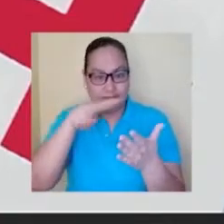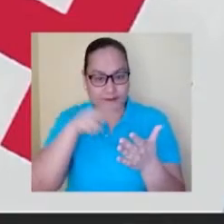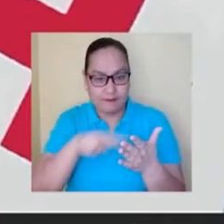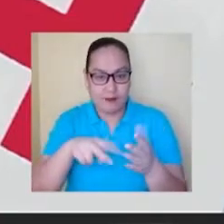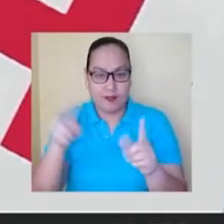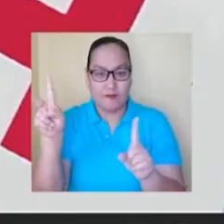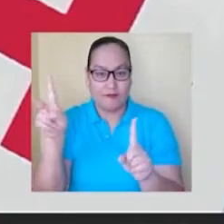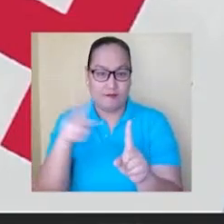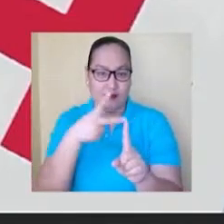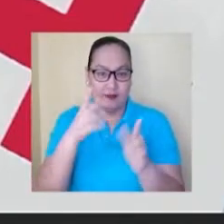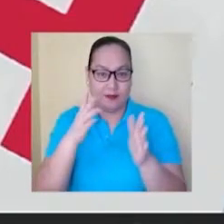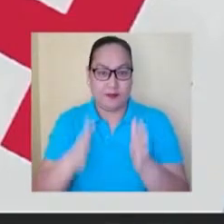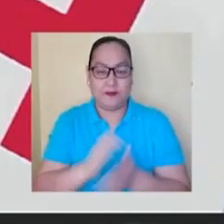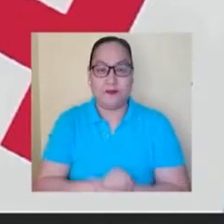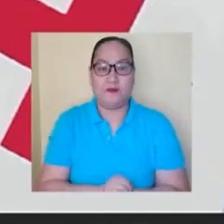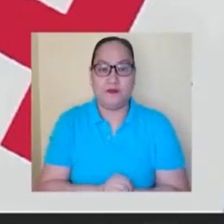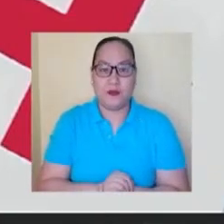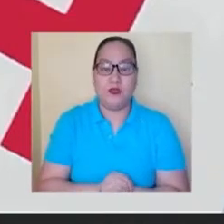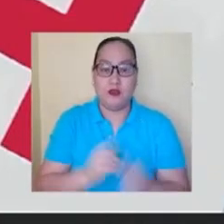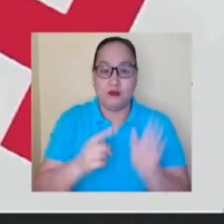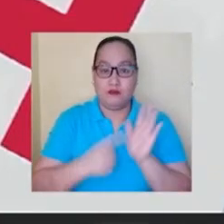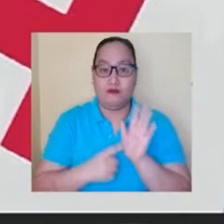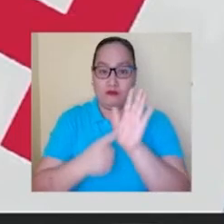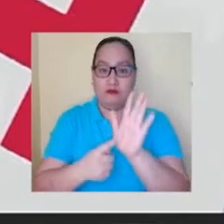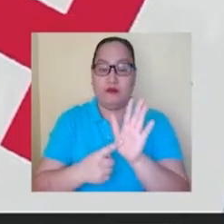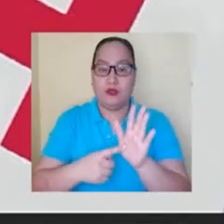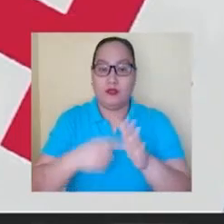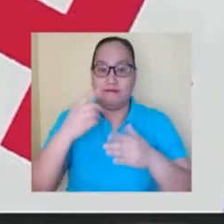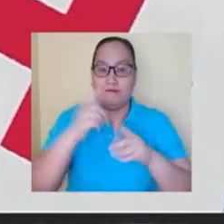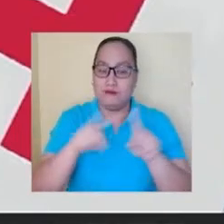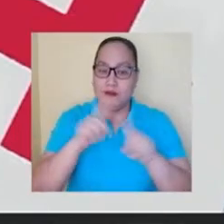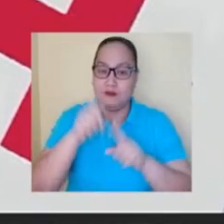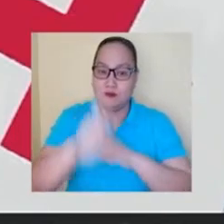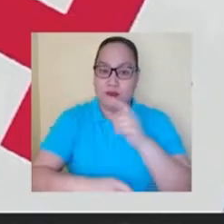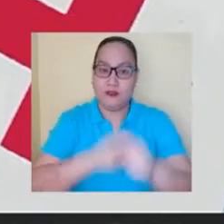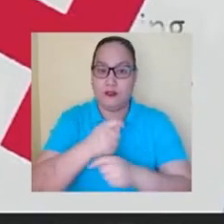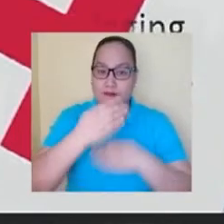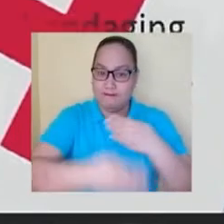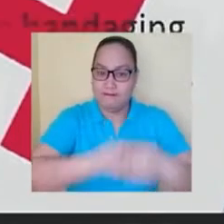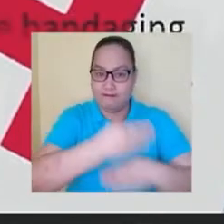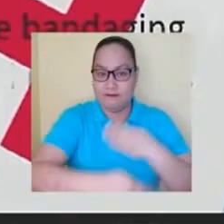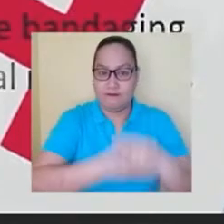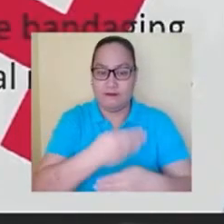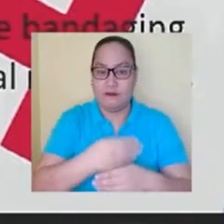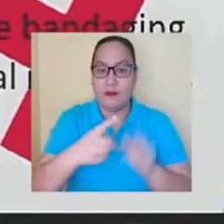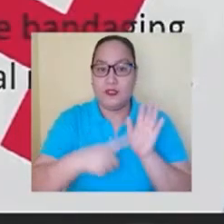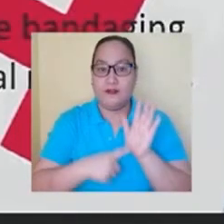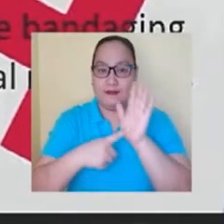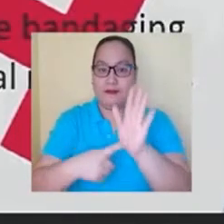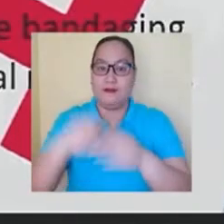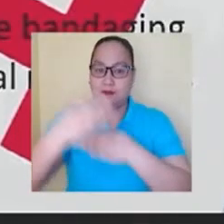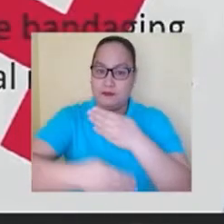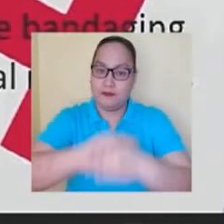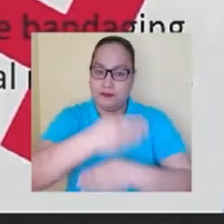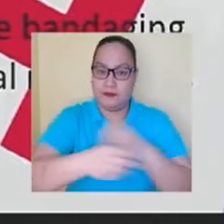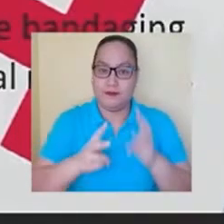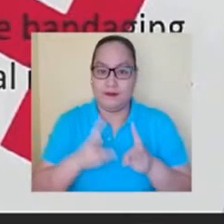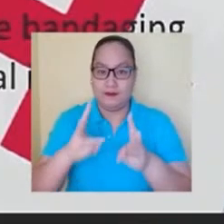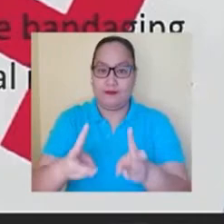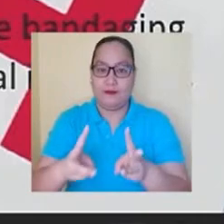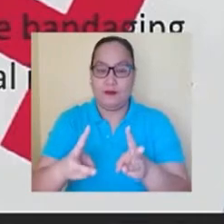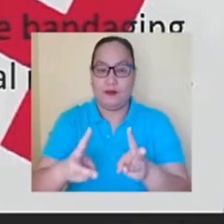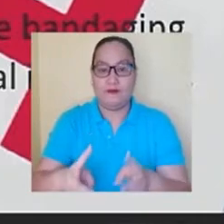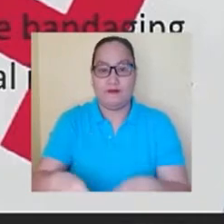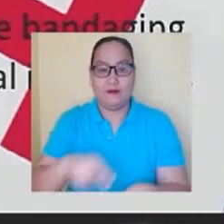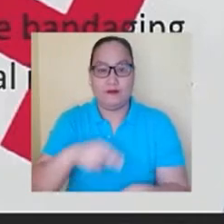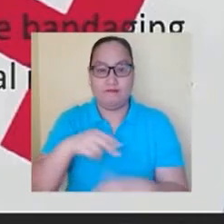show the different types of dressing and bandaging, and demonstrate appropriate bandaging techniques for unintentional